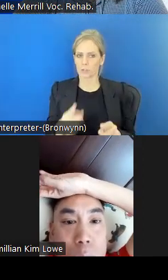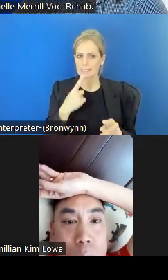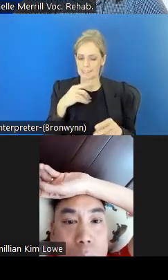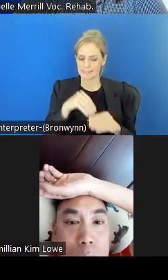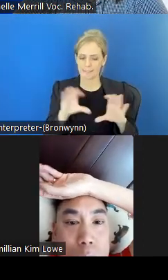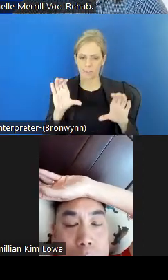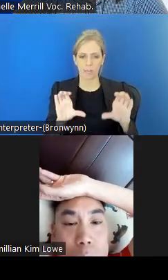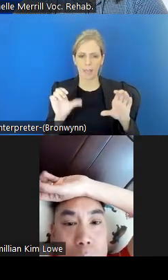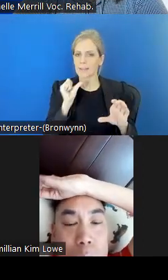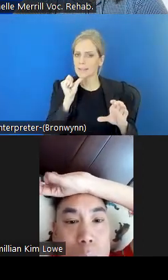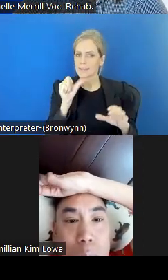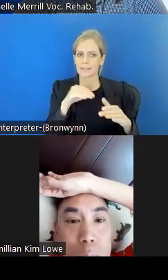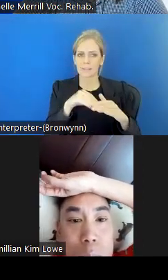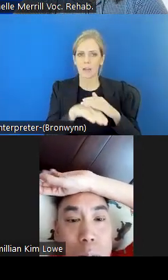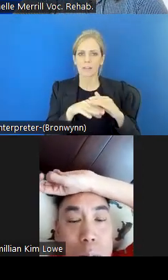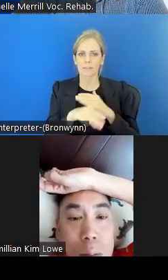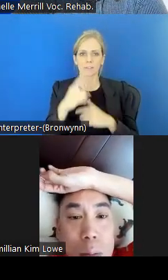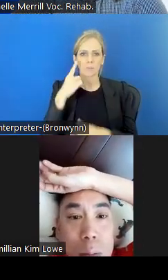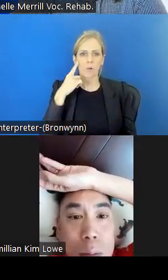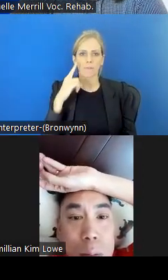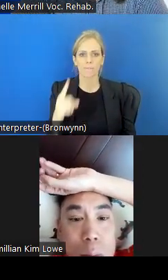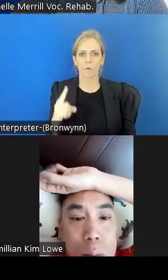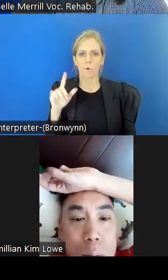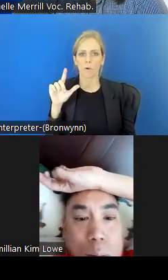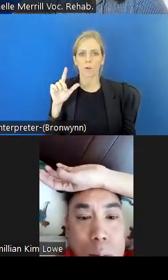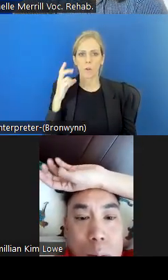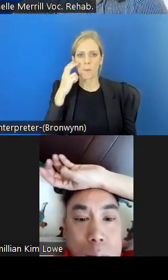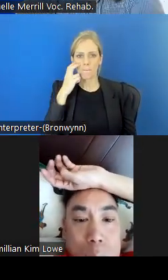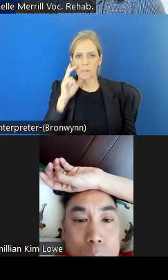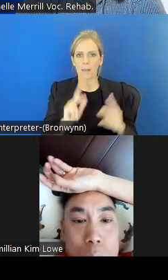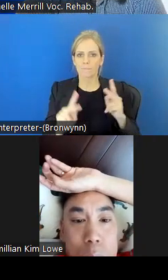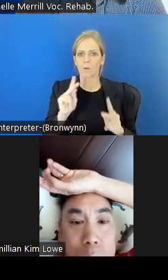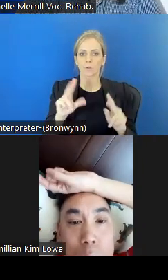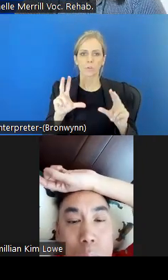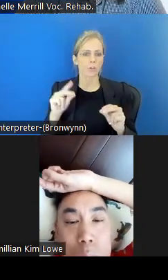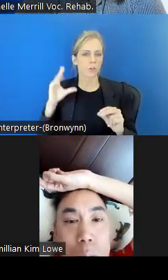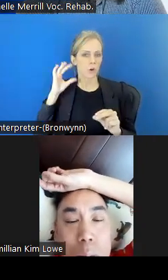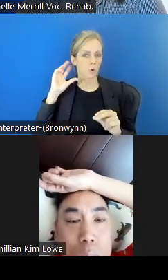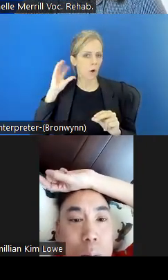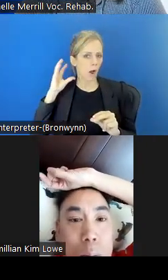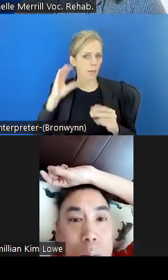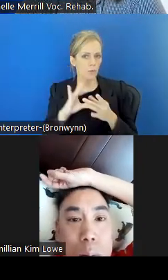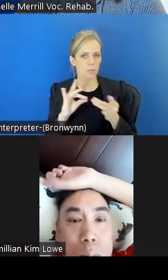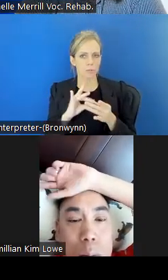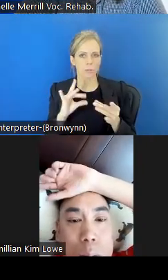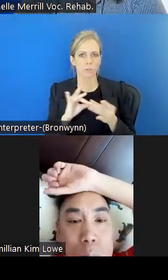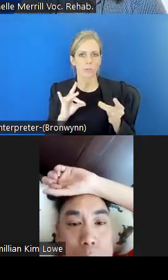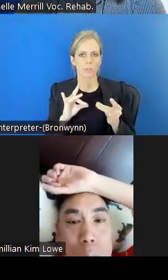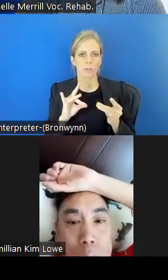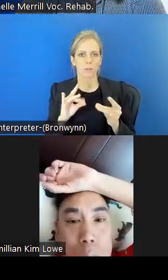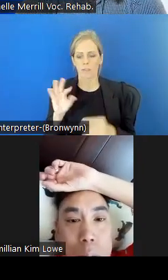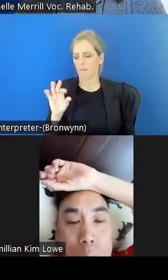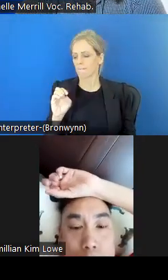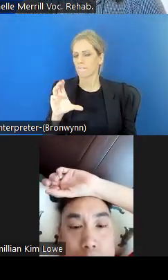mode isn't aligned with the cursor. Would you like to speak to that? Yes, I'm not sure what their experience is.